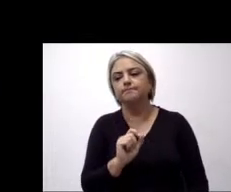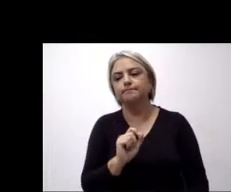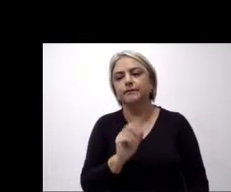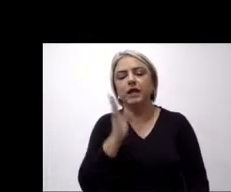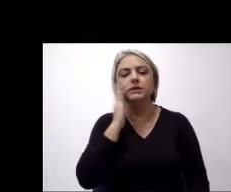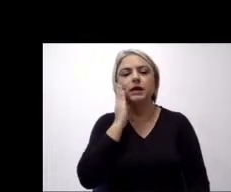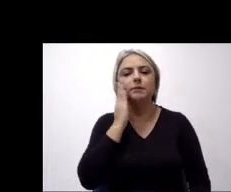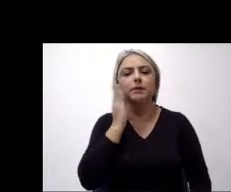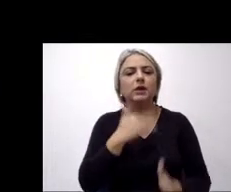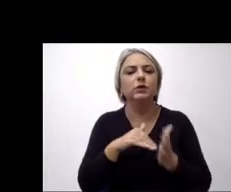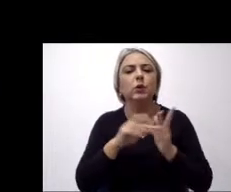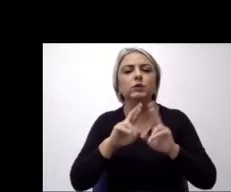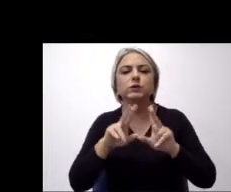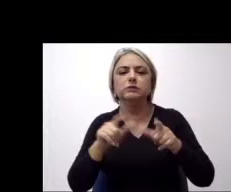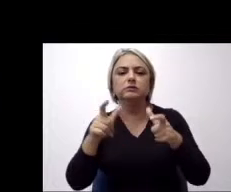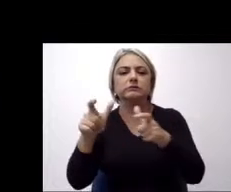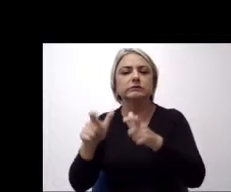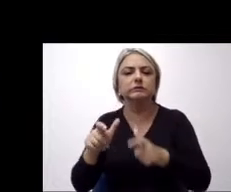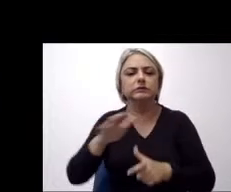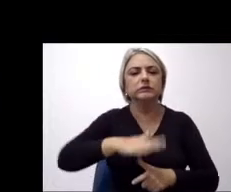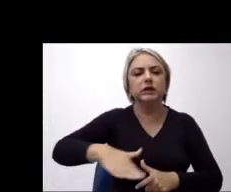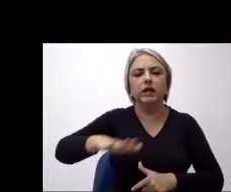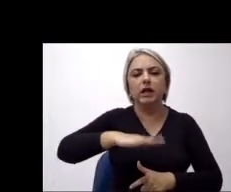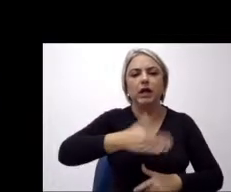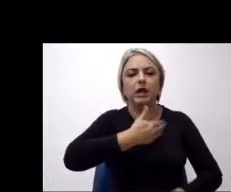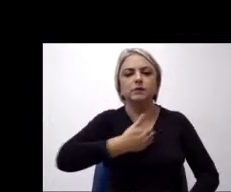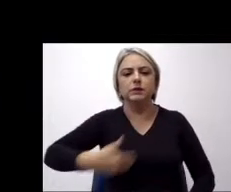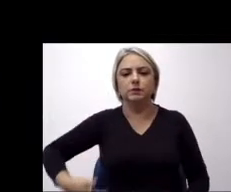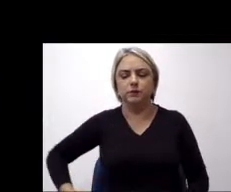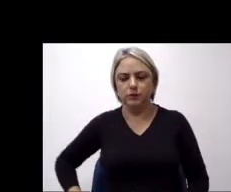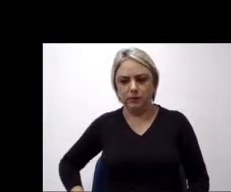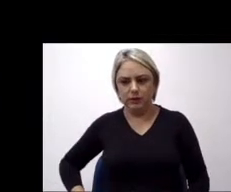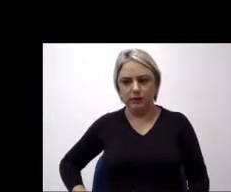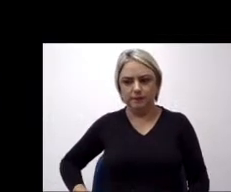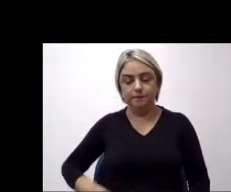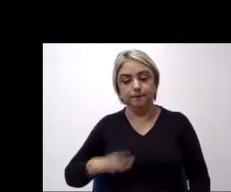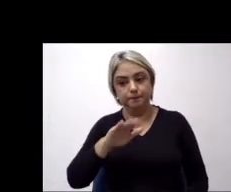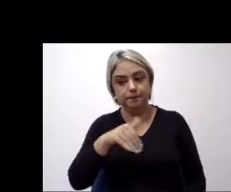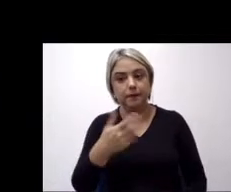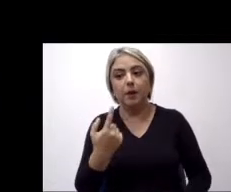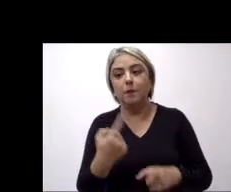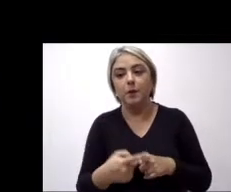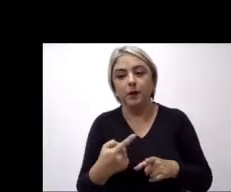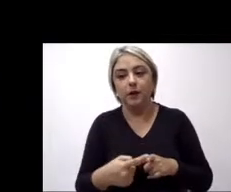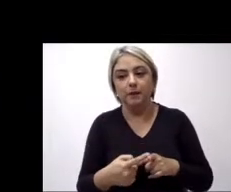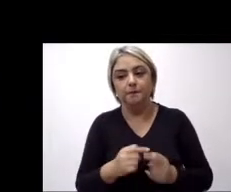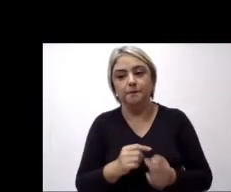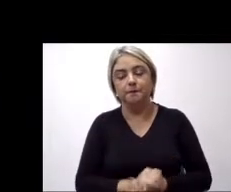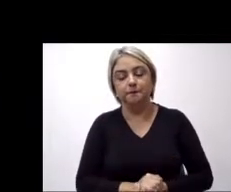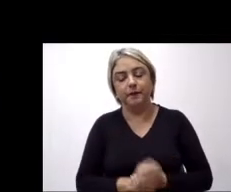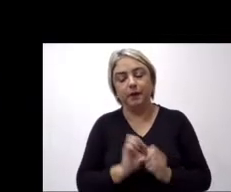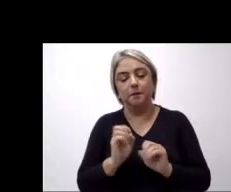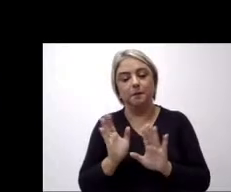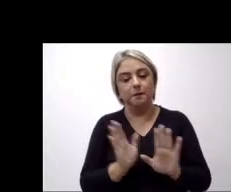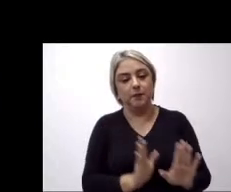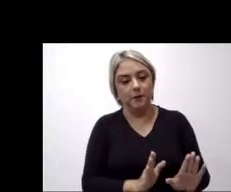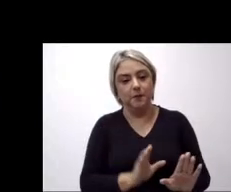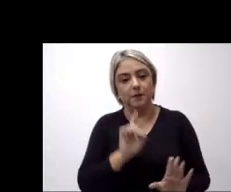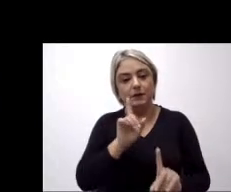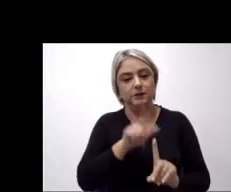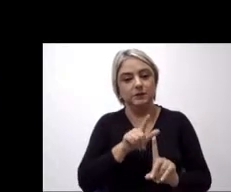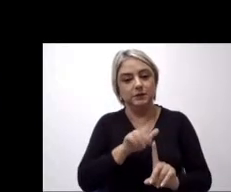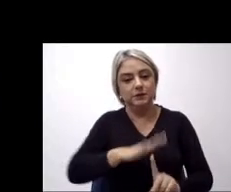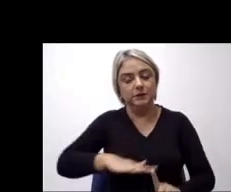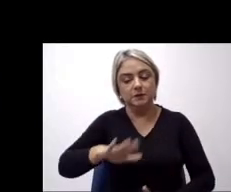have a public dimension. So why? Because first, this kind of space is generally largely